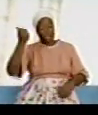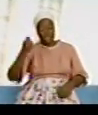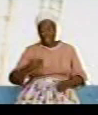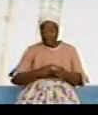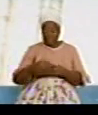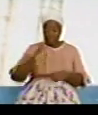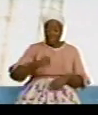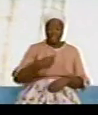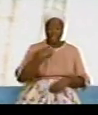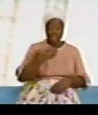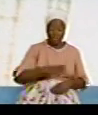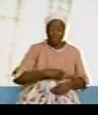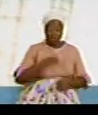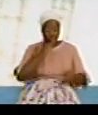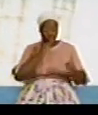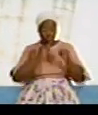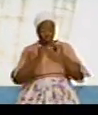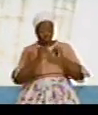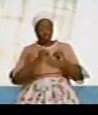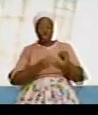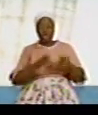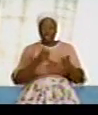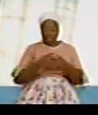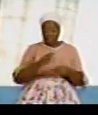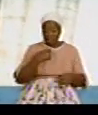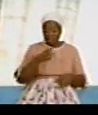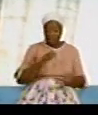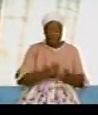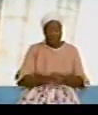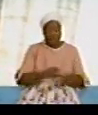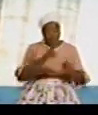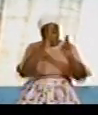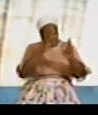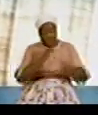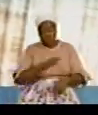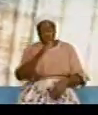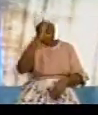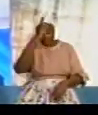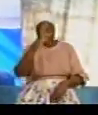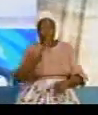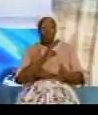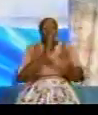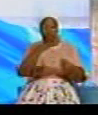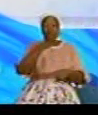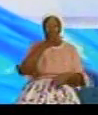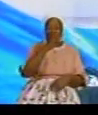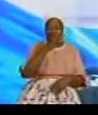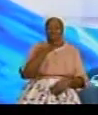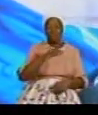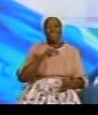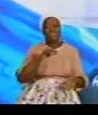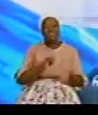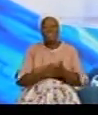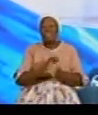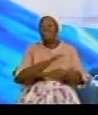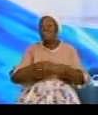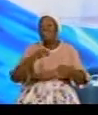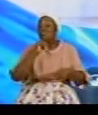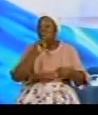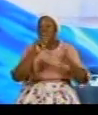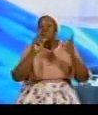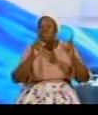you that honoring your father, honoring your mother, that doesn't